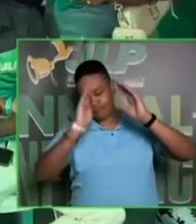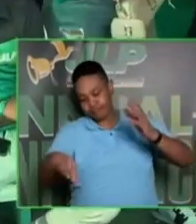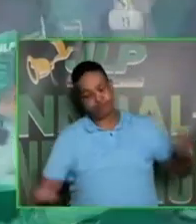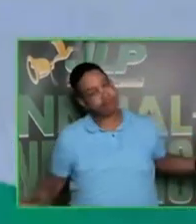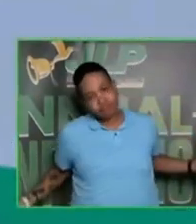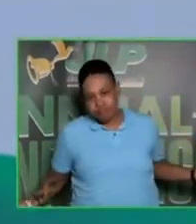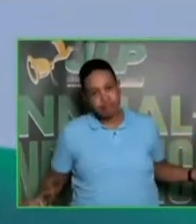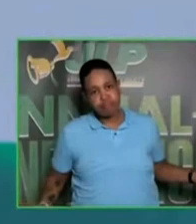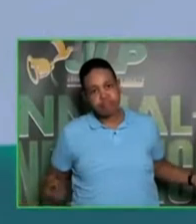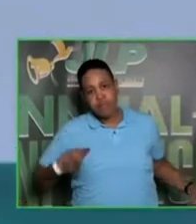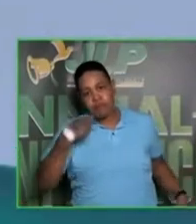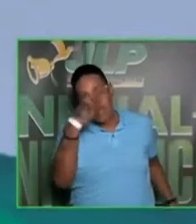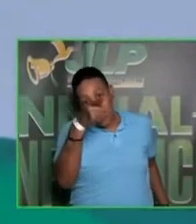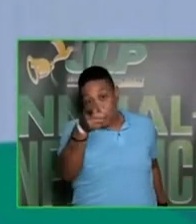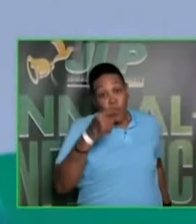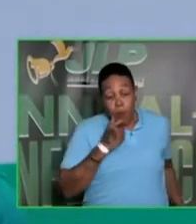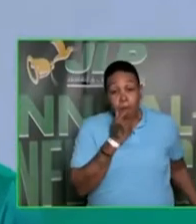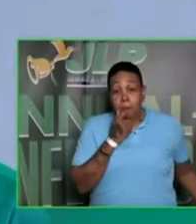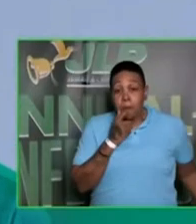And I am telling you